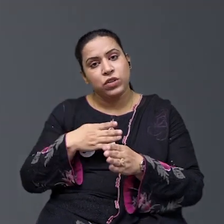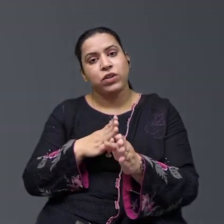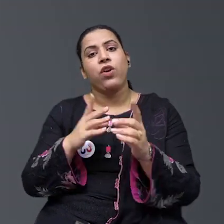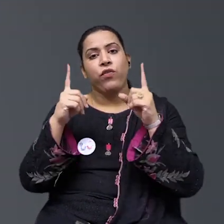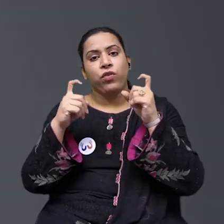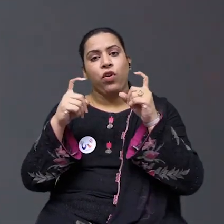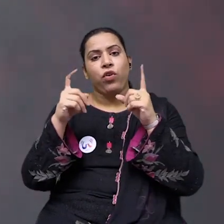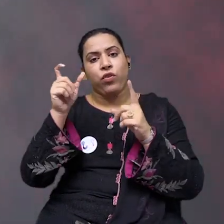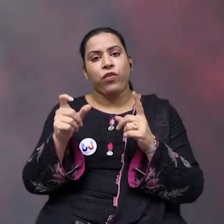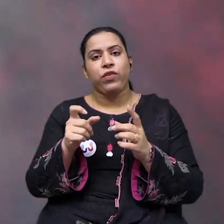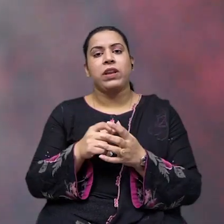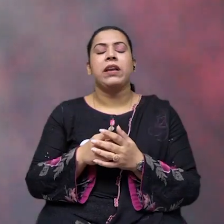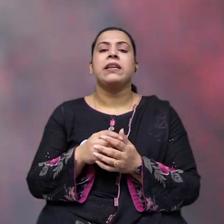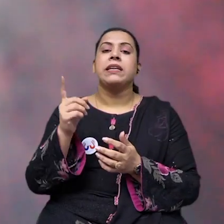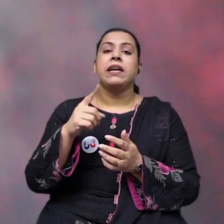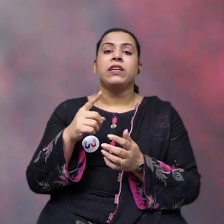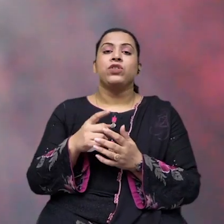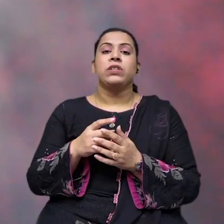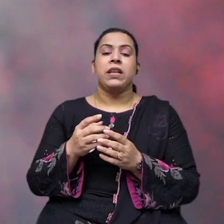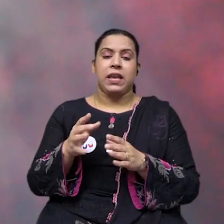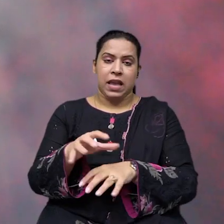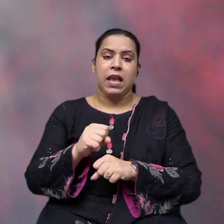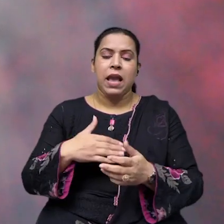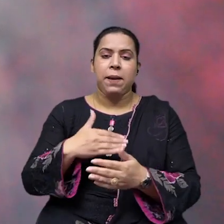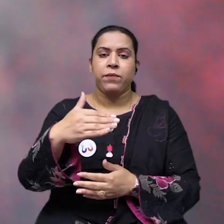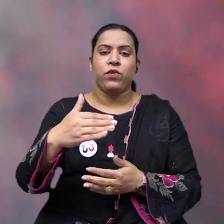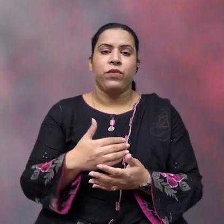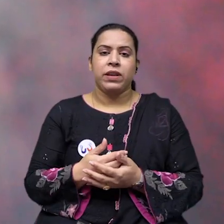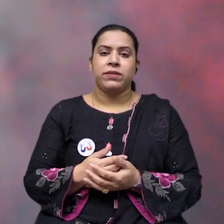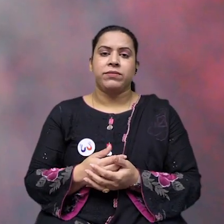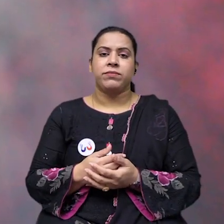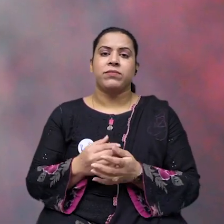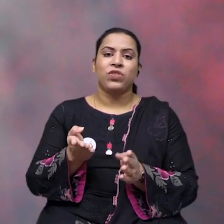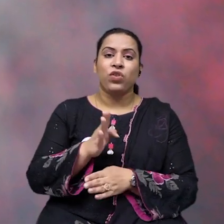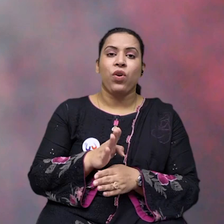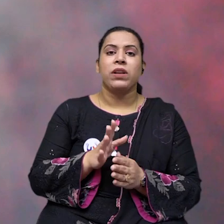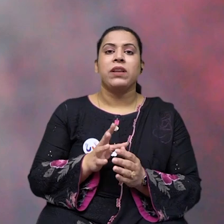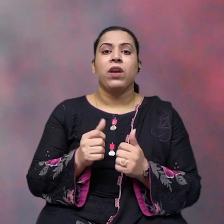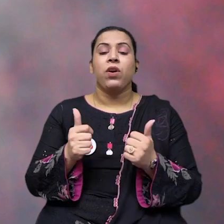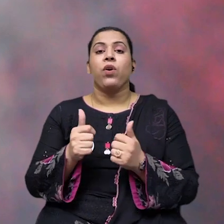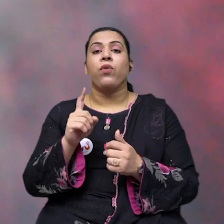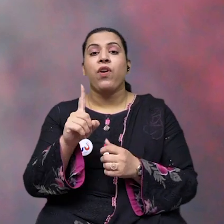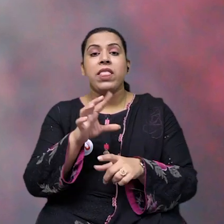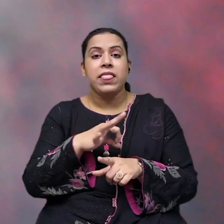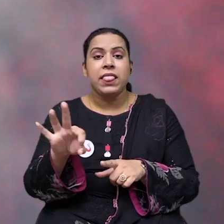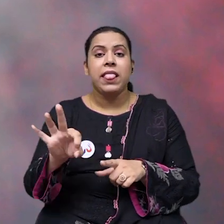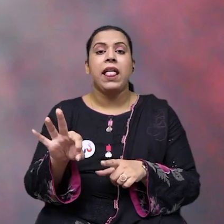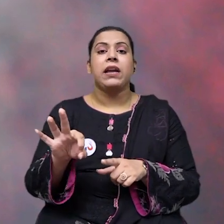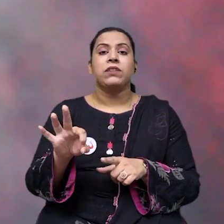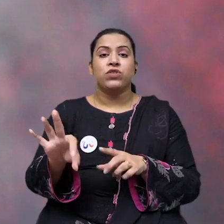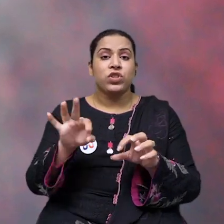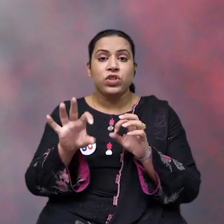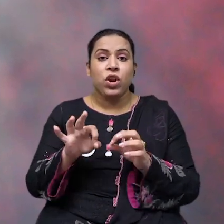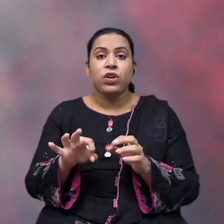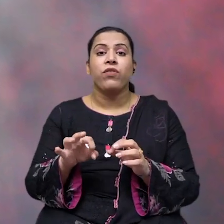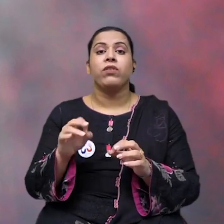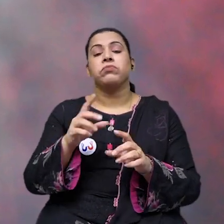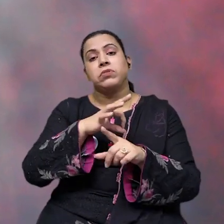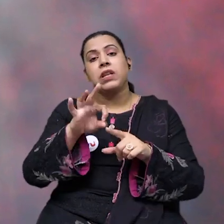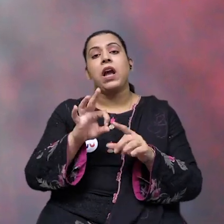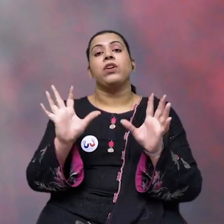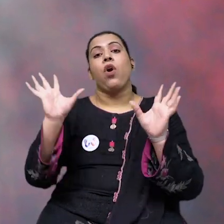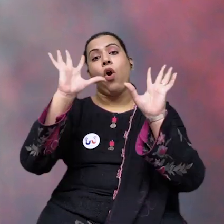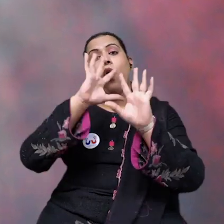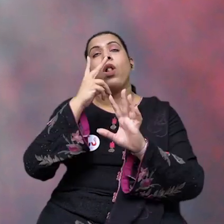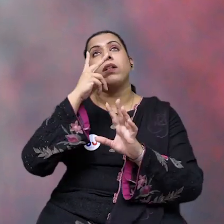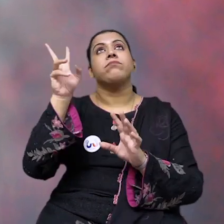it and continuously improving on it until on that one night, I sort of just went all out